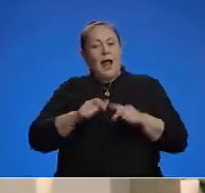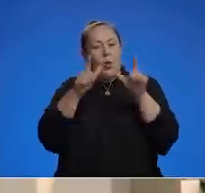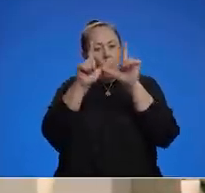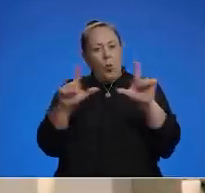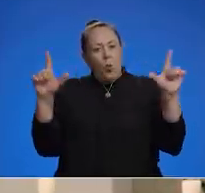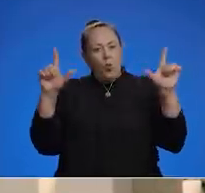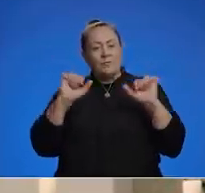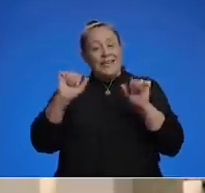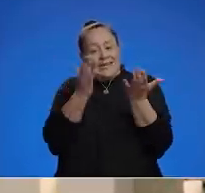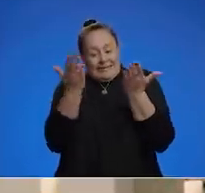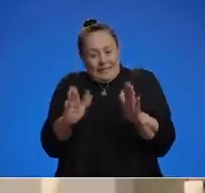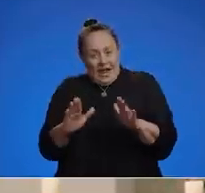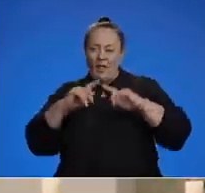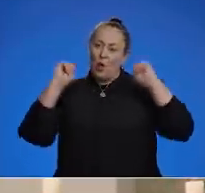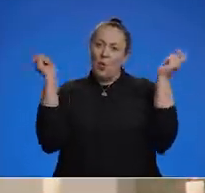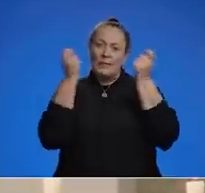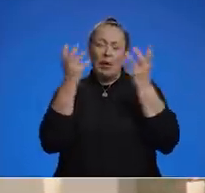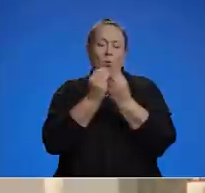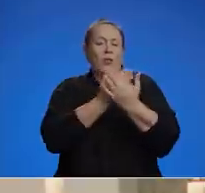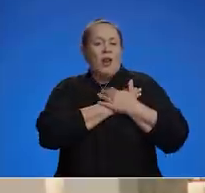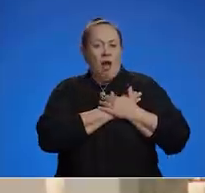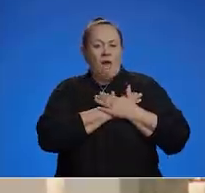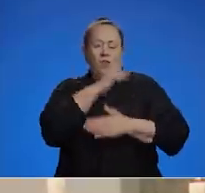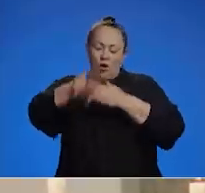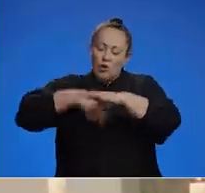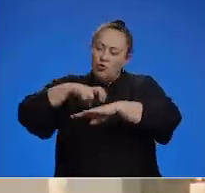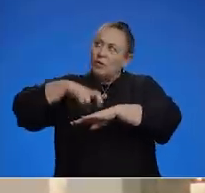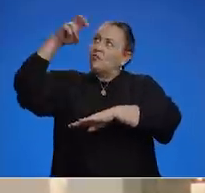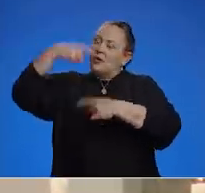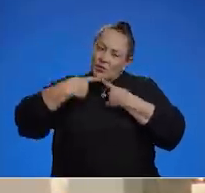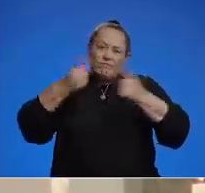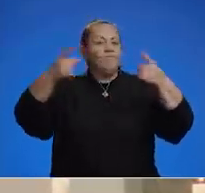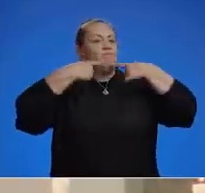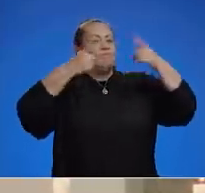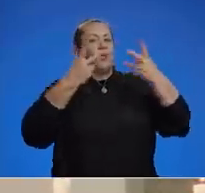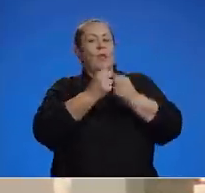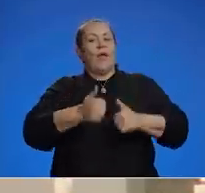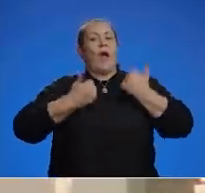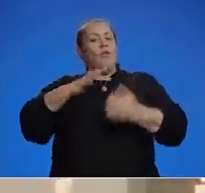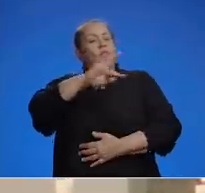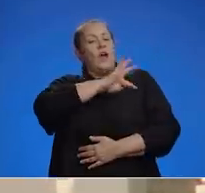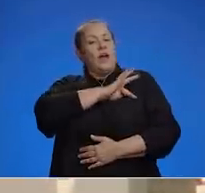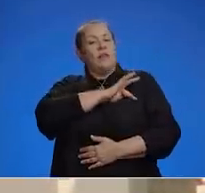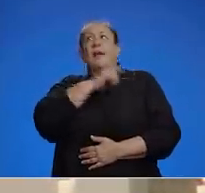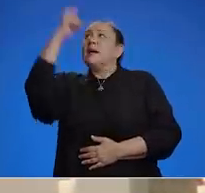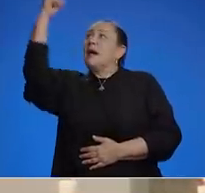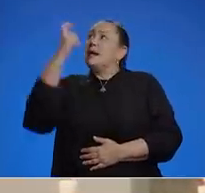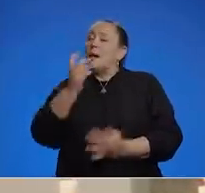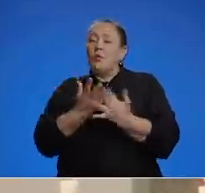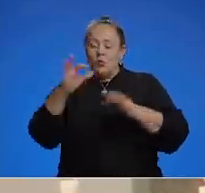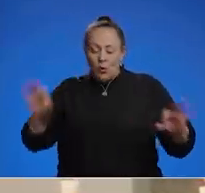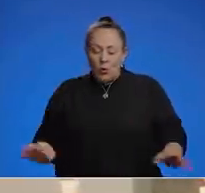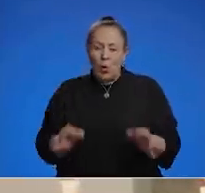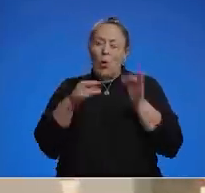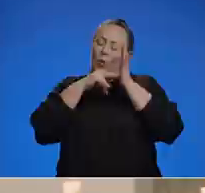Lord. His death we celebrate in love, his resurrection we confess with living faith, and his coming